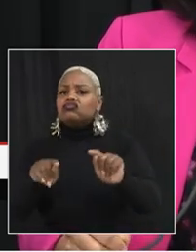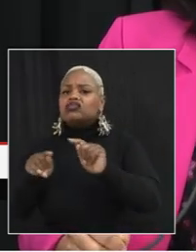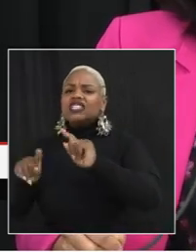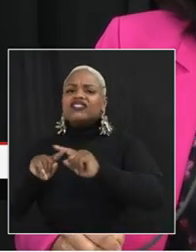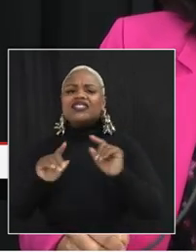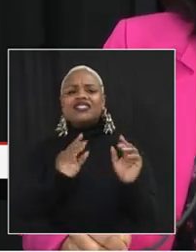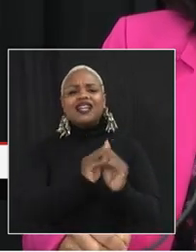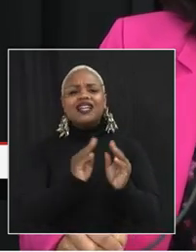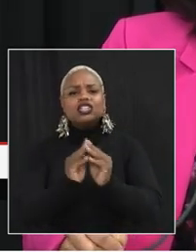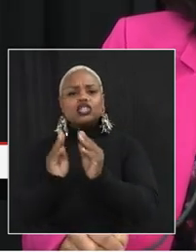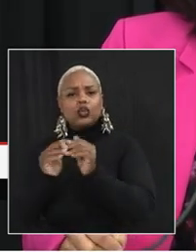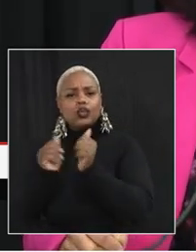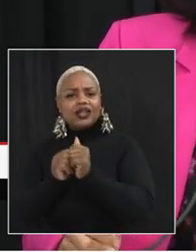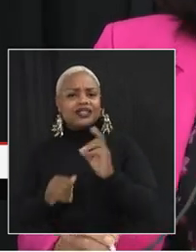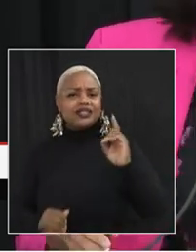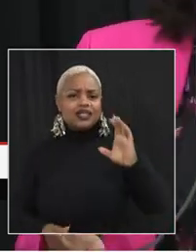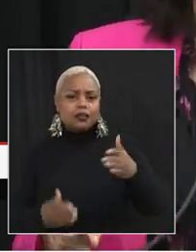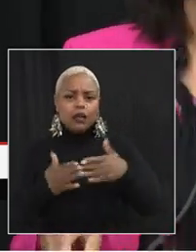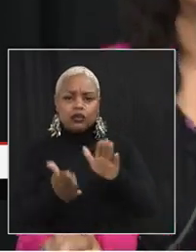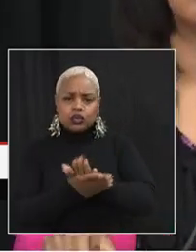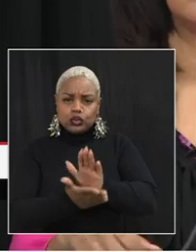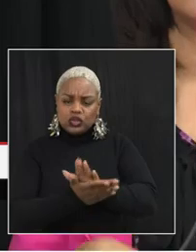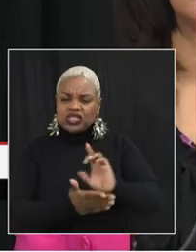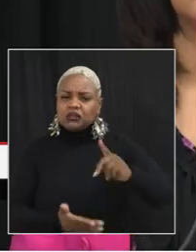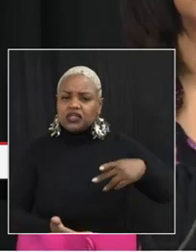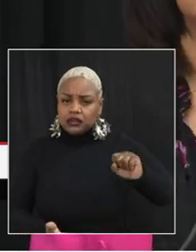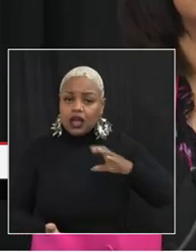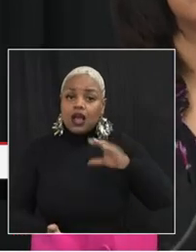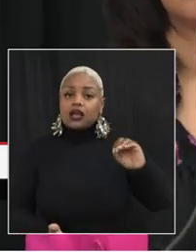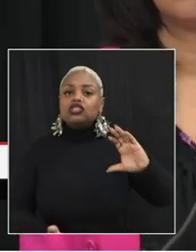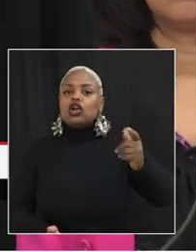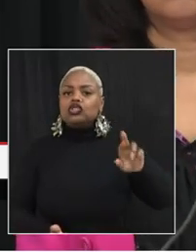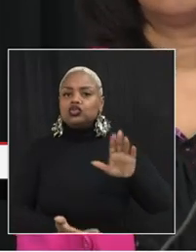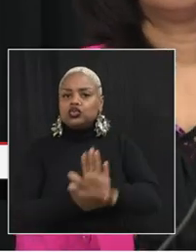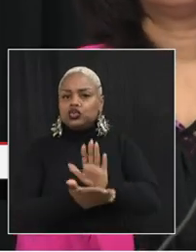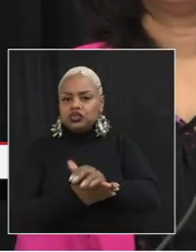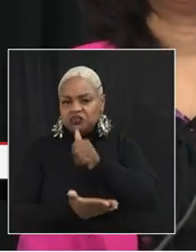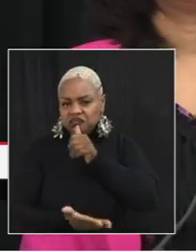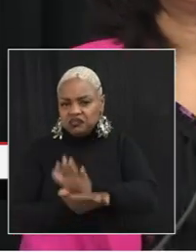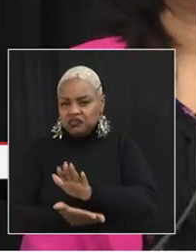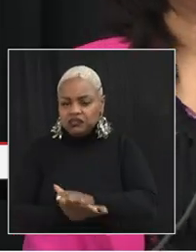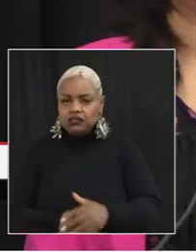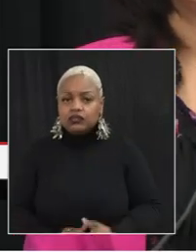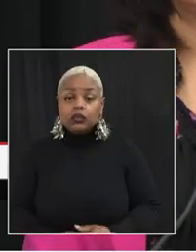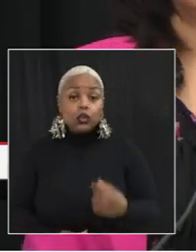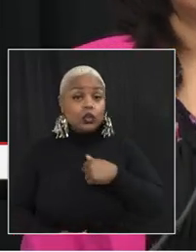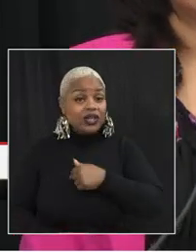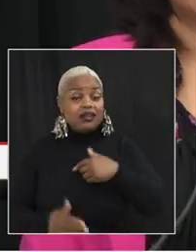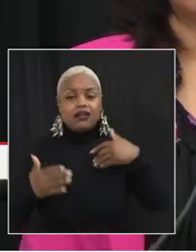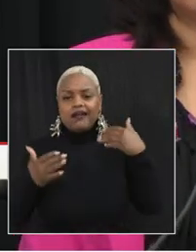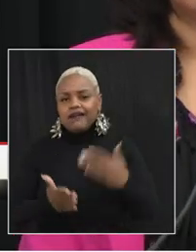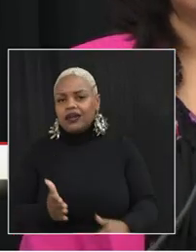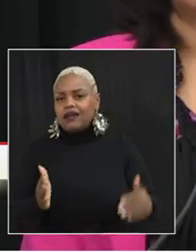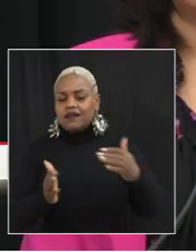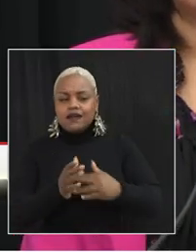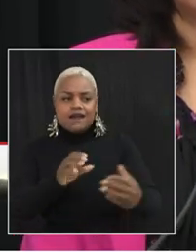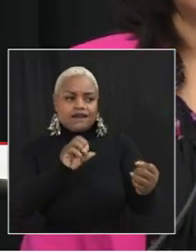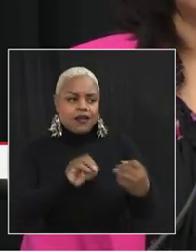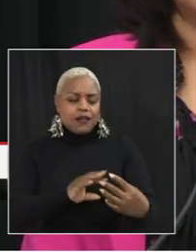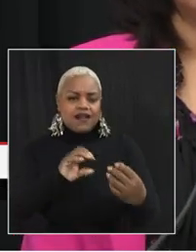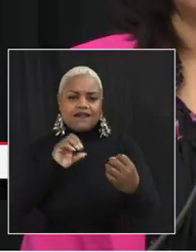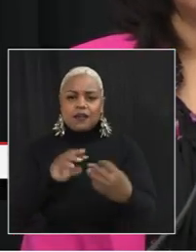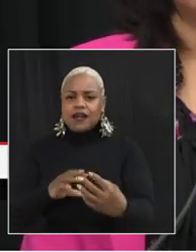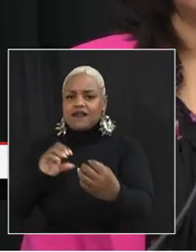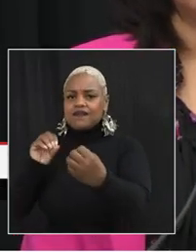at DCPS or the charter sector. And we get regular feedback. The IEP is